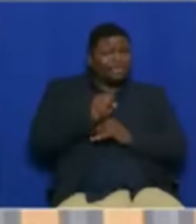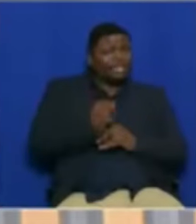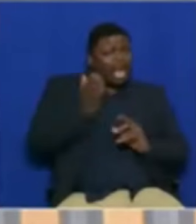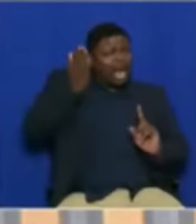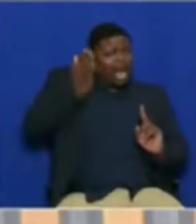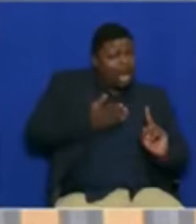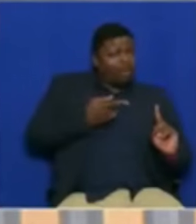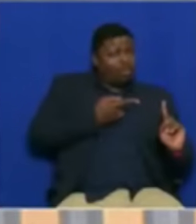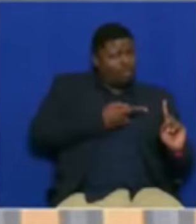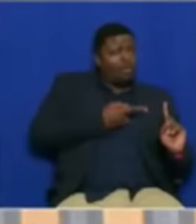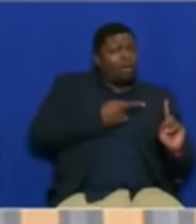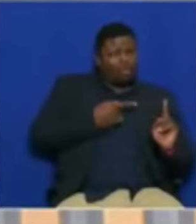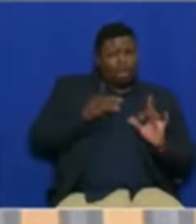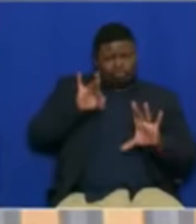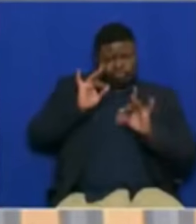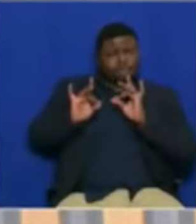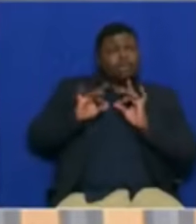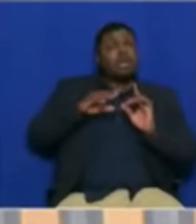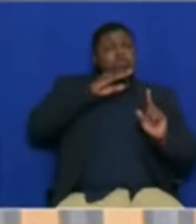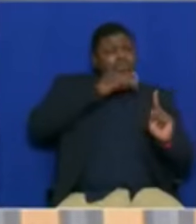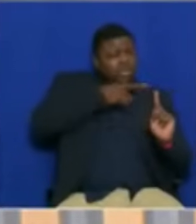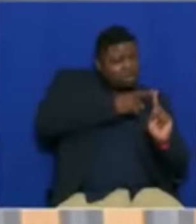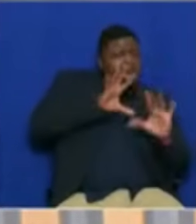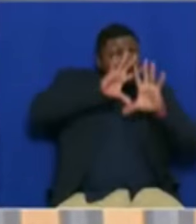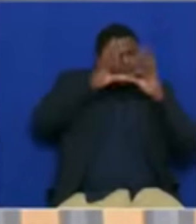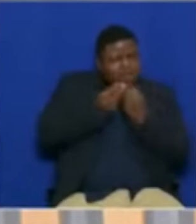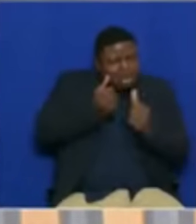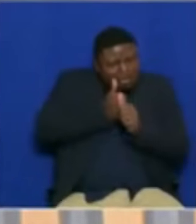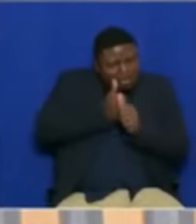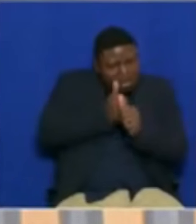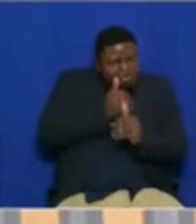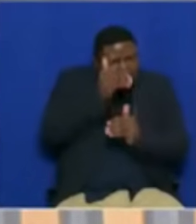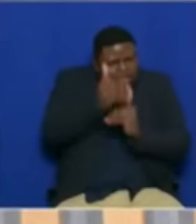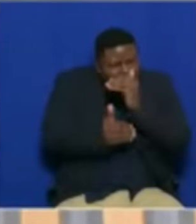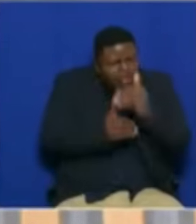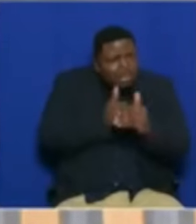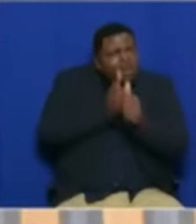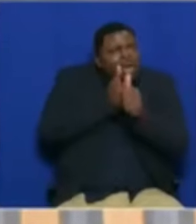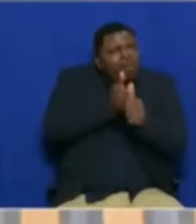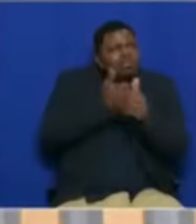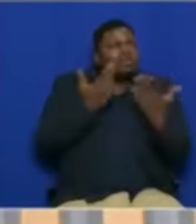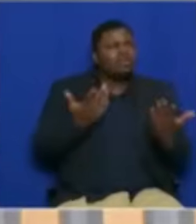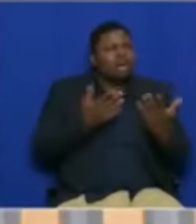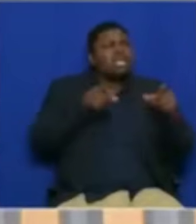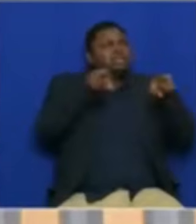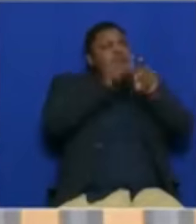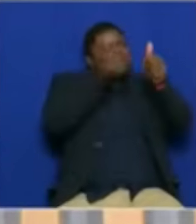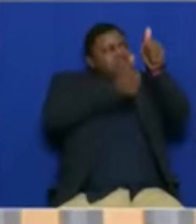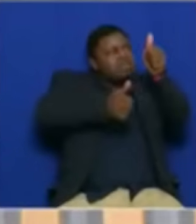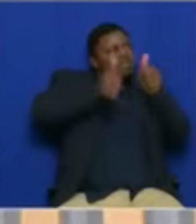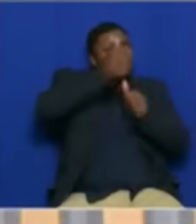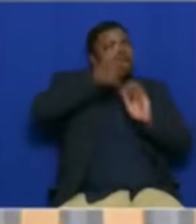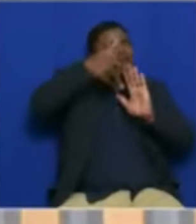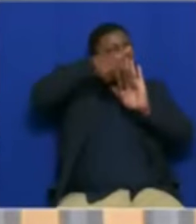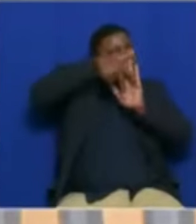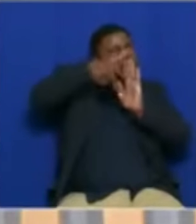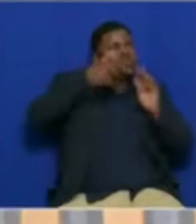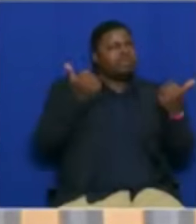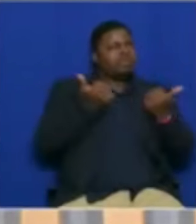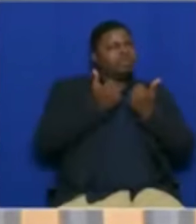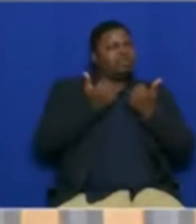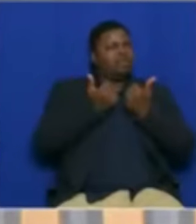with, superiors approved. What is IDEC's business and interest in constituting SAPS